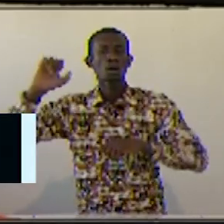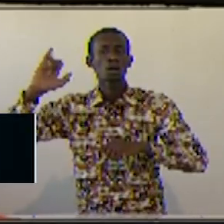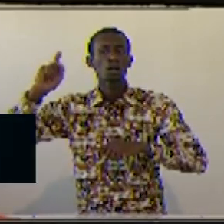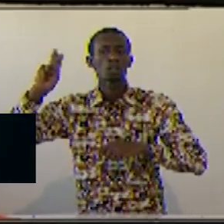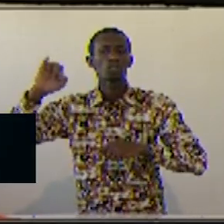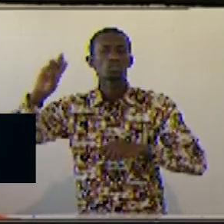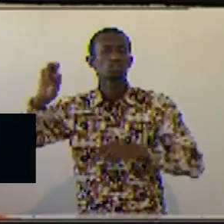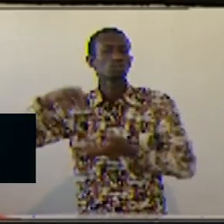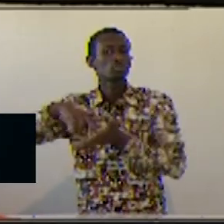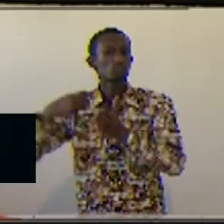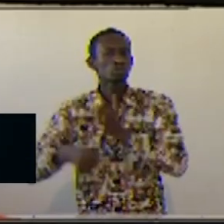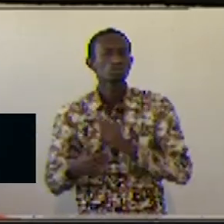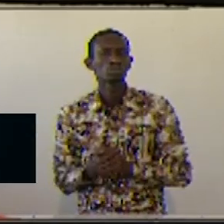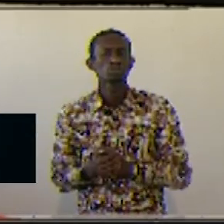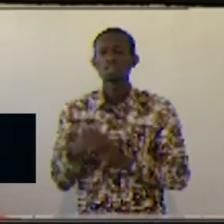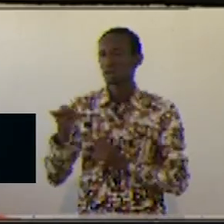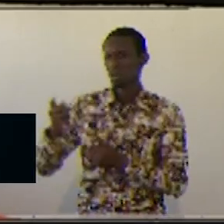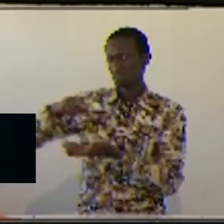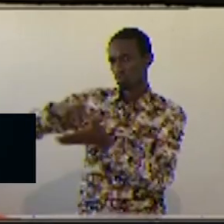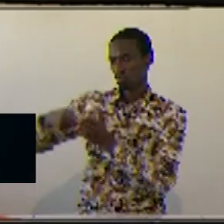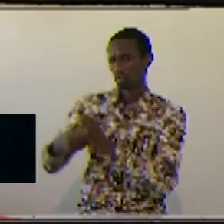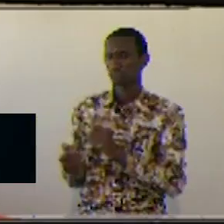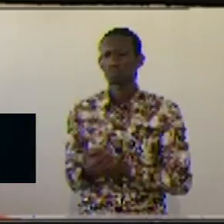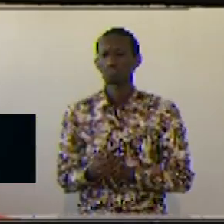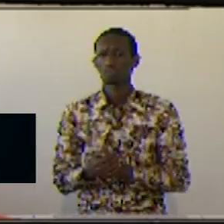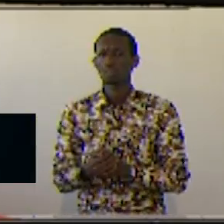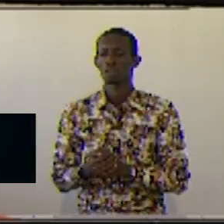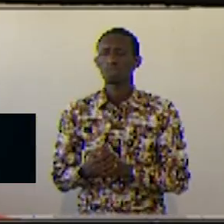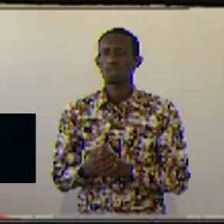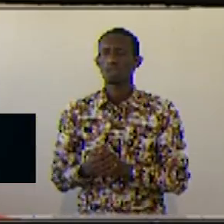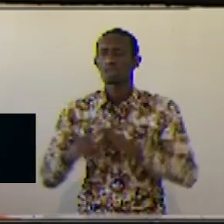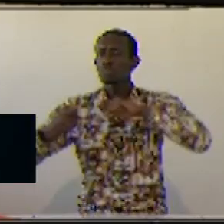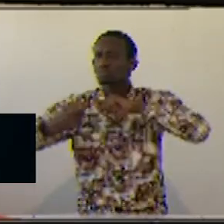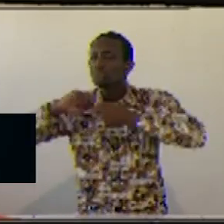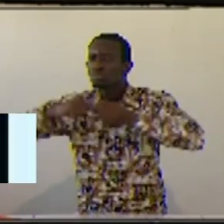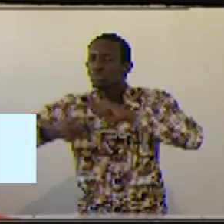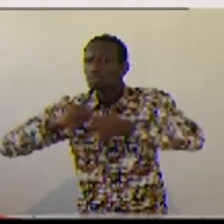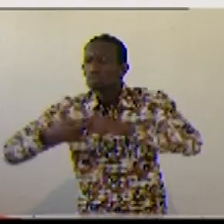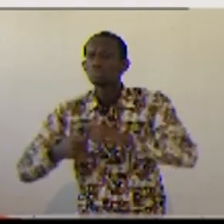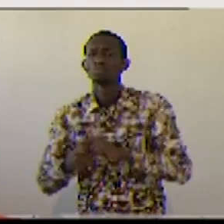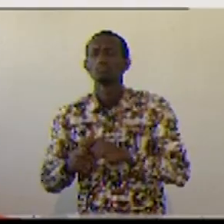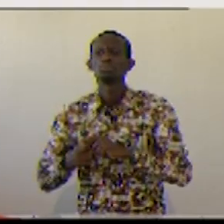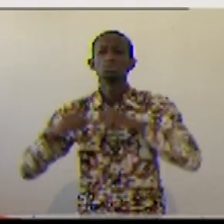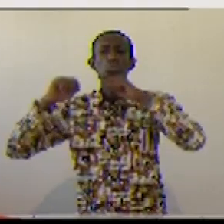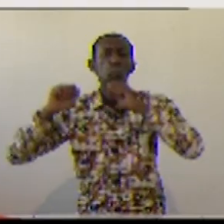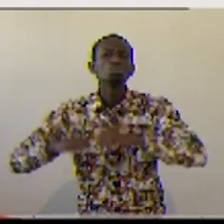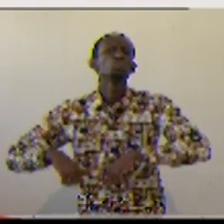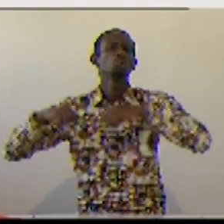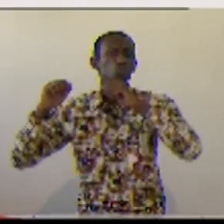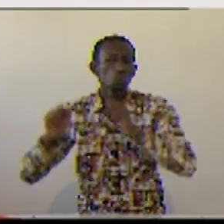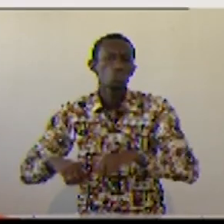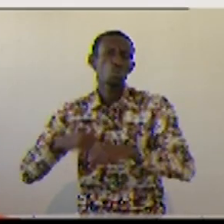Active metals means metals which are very reactive, which can react easily with